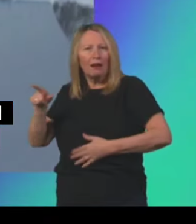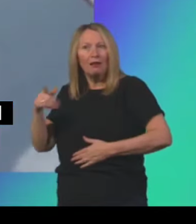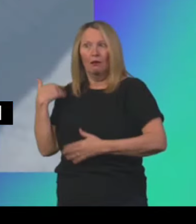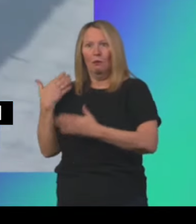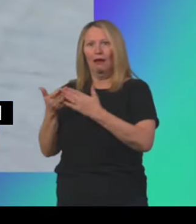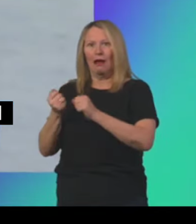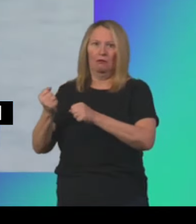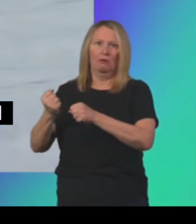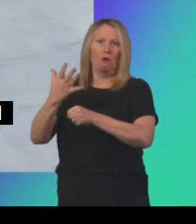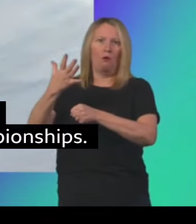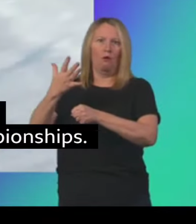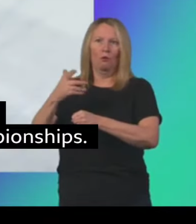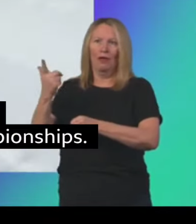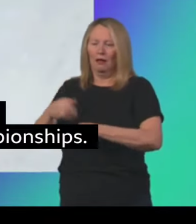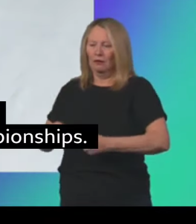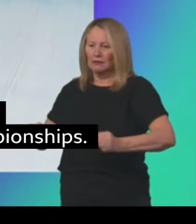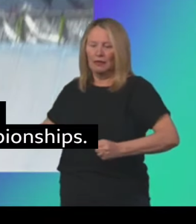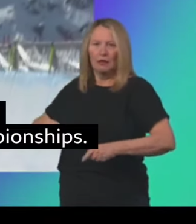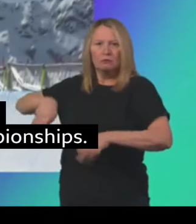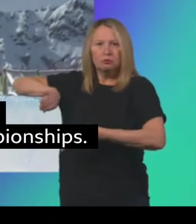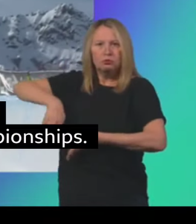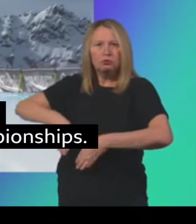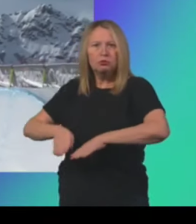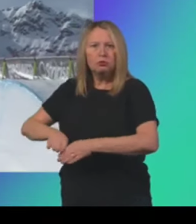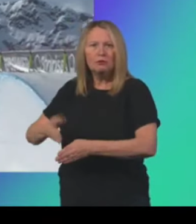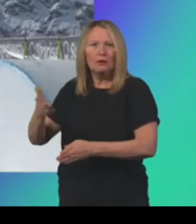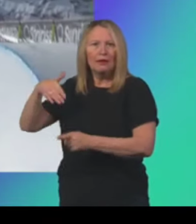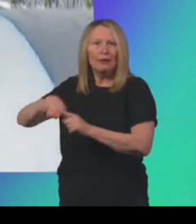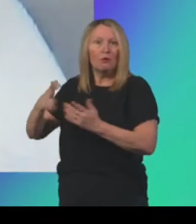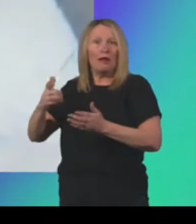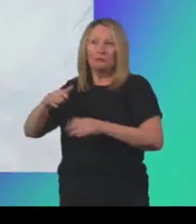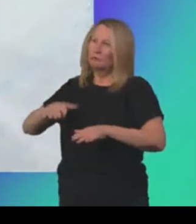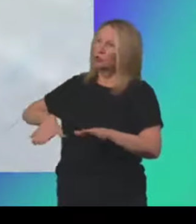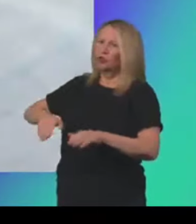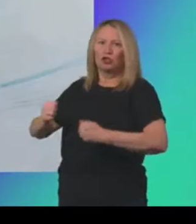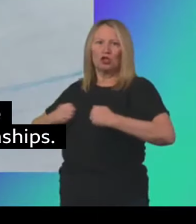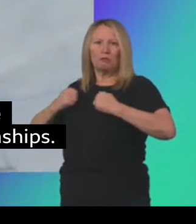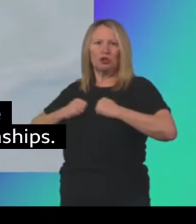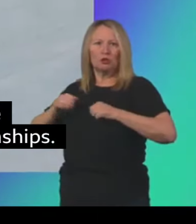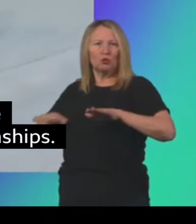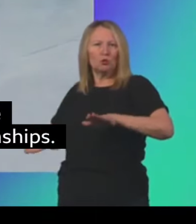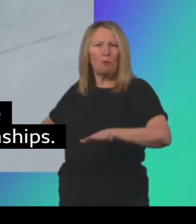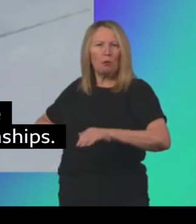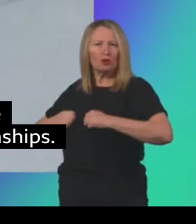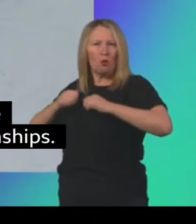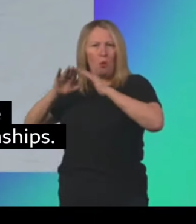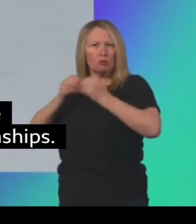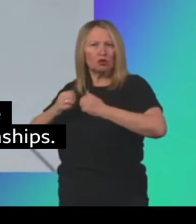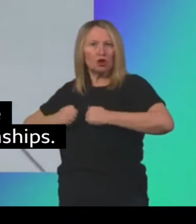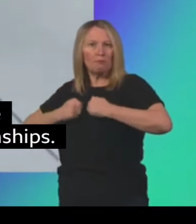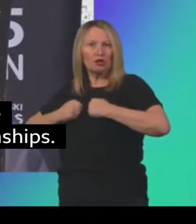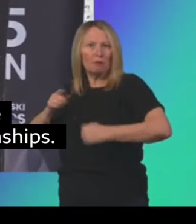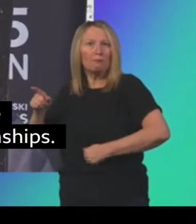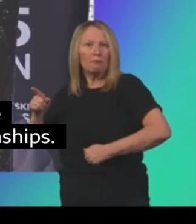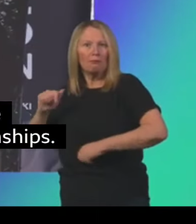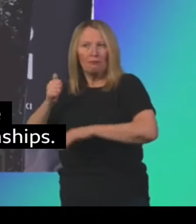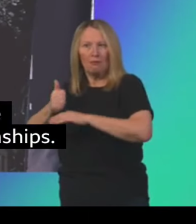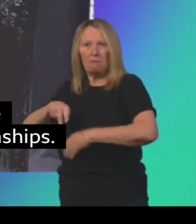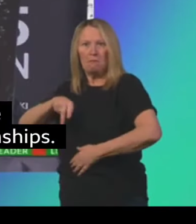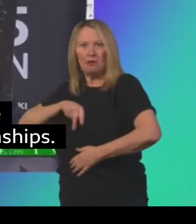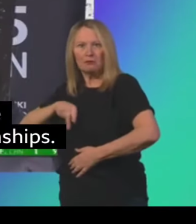in the free ski half-pipe final at the Freestyle Ski and Snowboard World Championships. This completed her set of medals, following up on